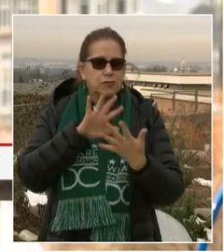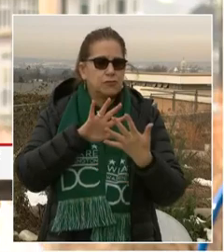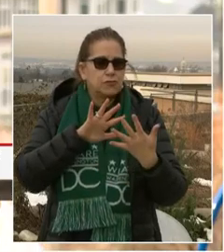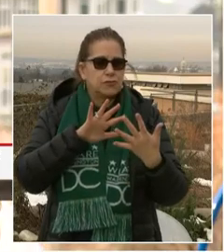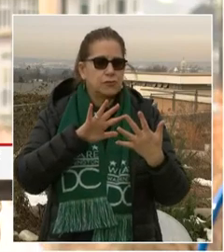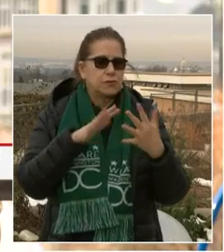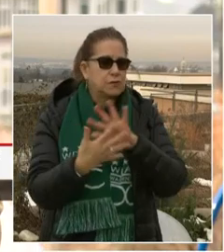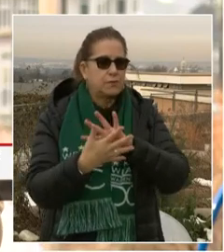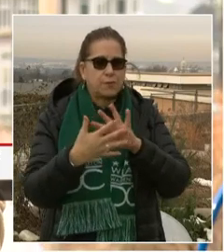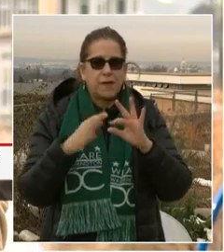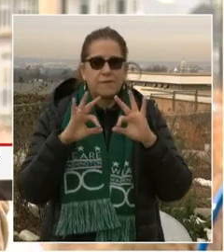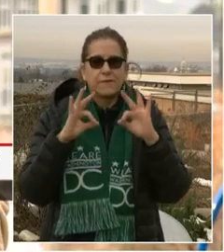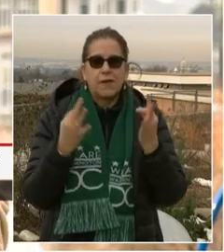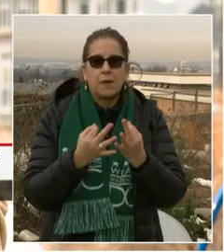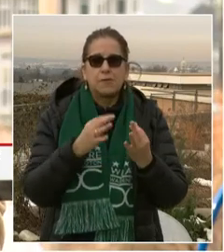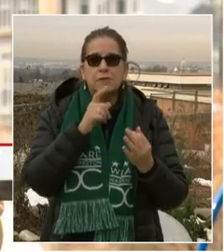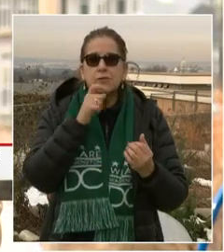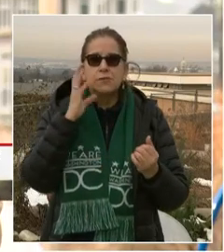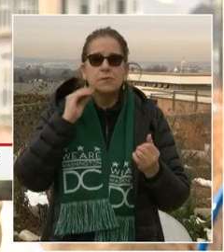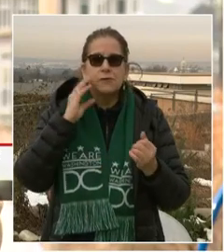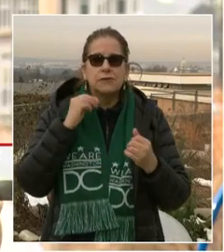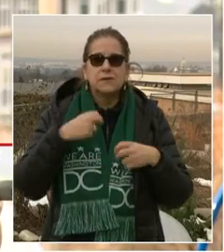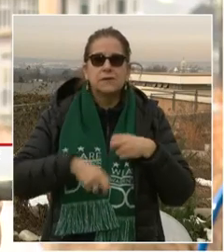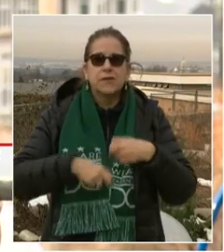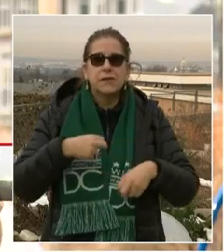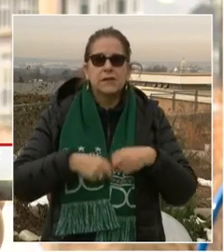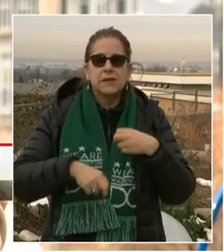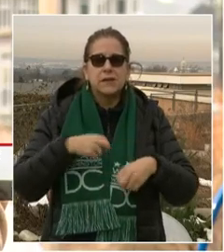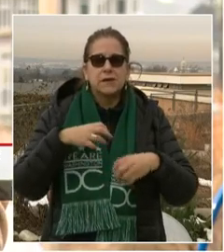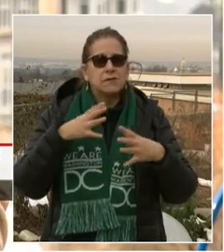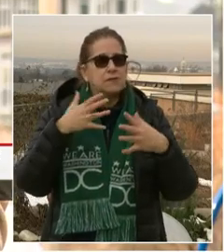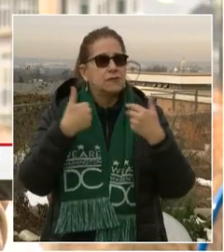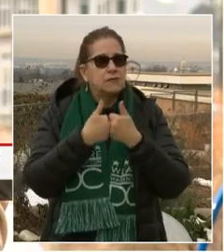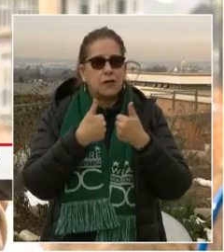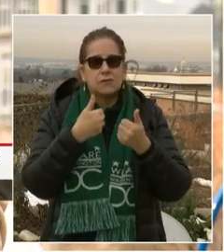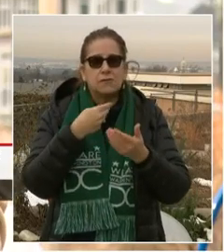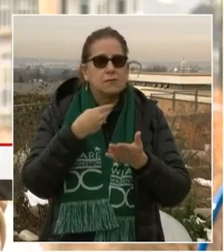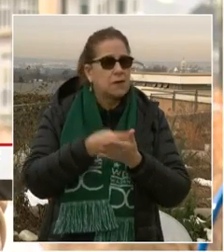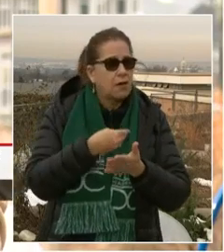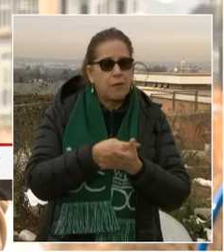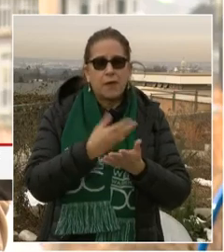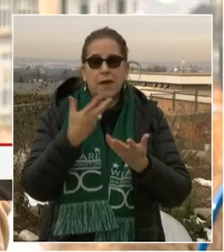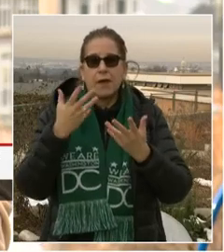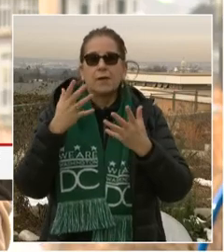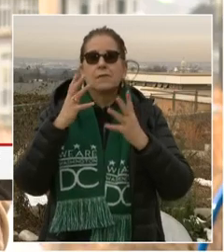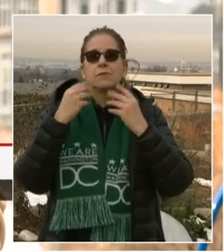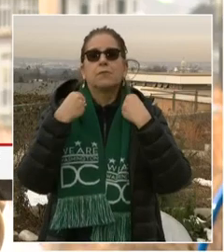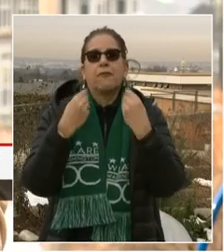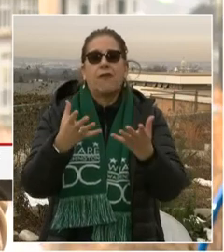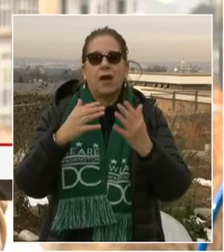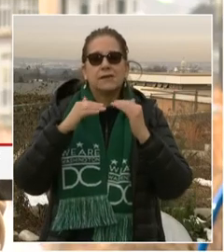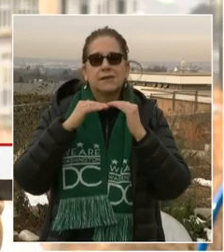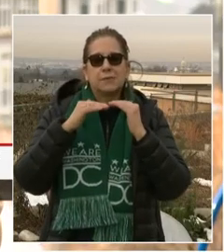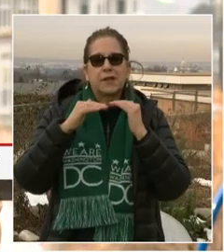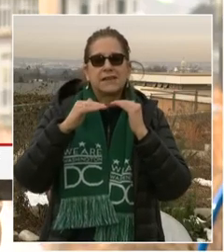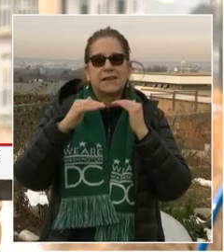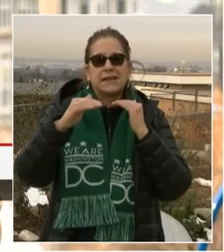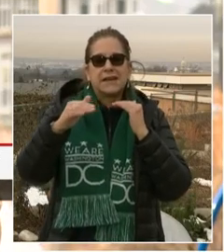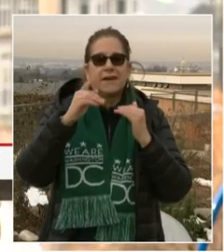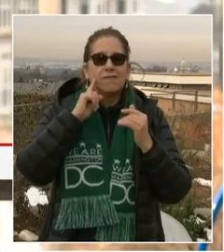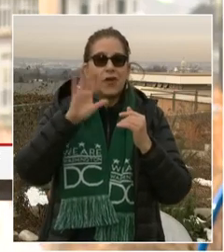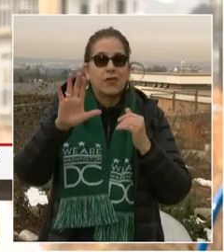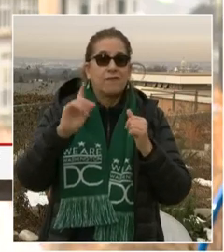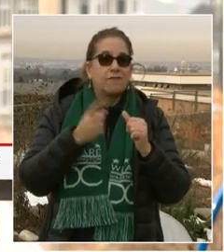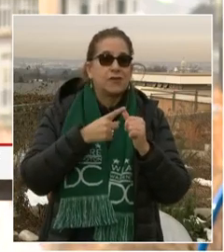a solid financial foundation during the pivotal first year of their child's life. Unrestricted cash assistance